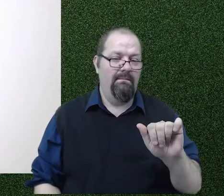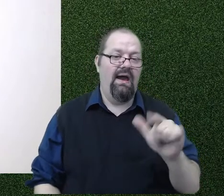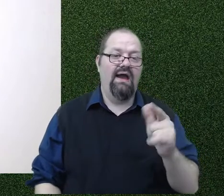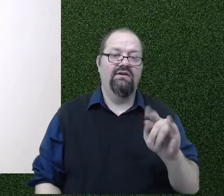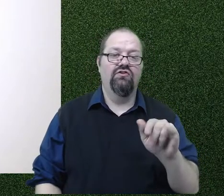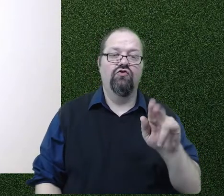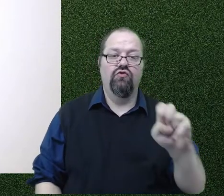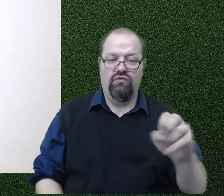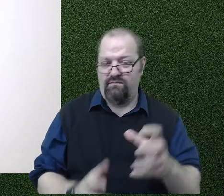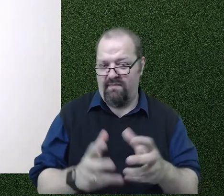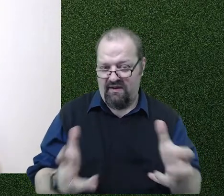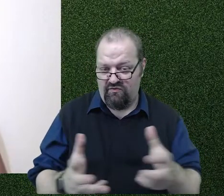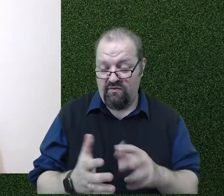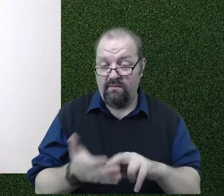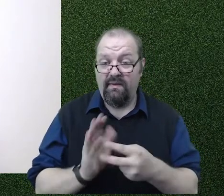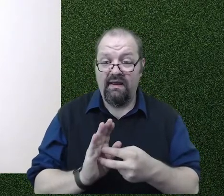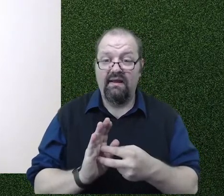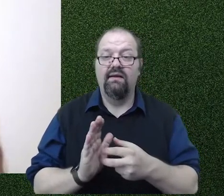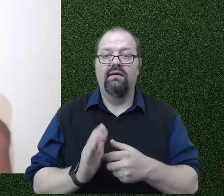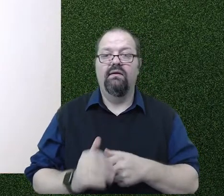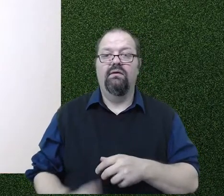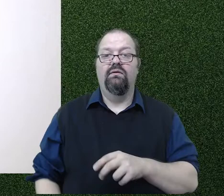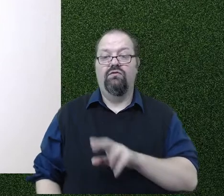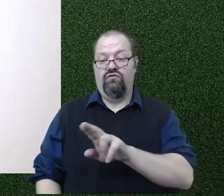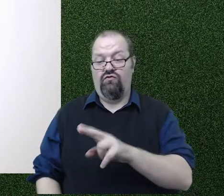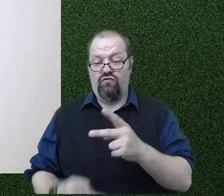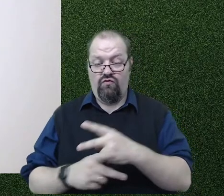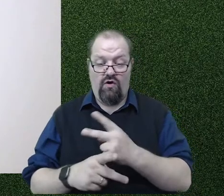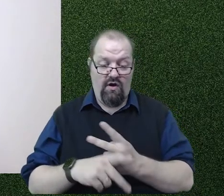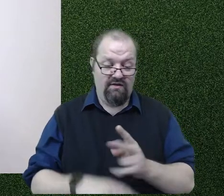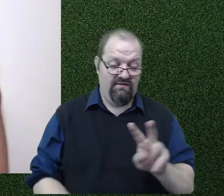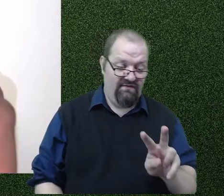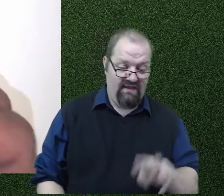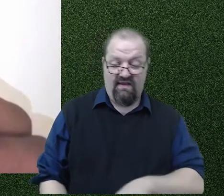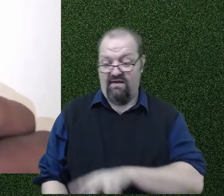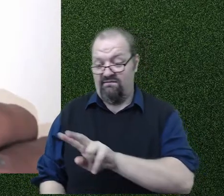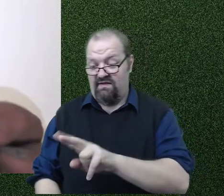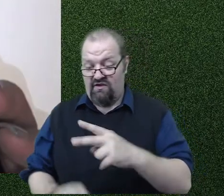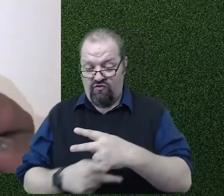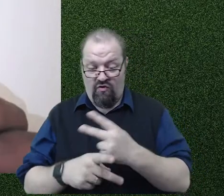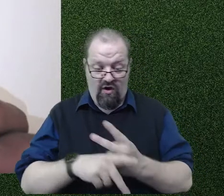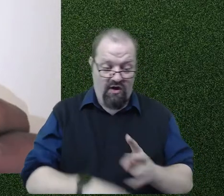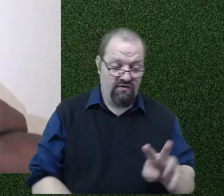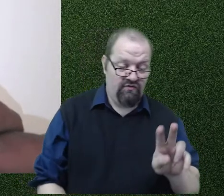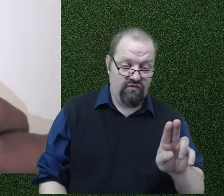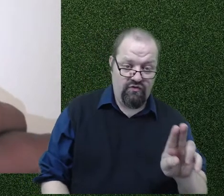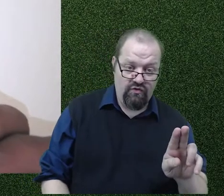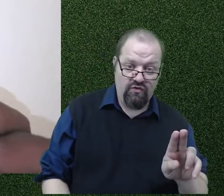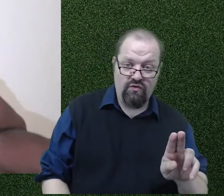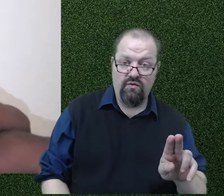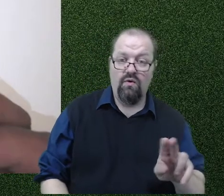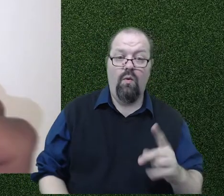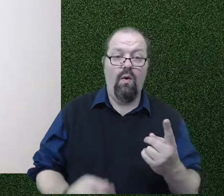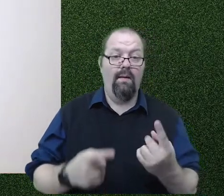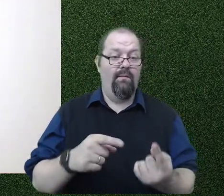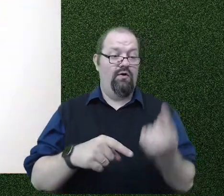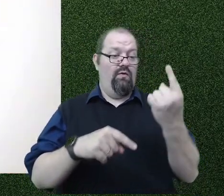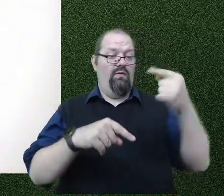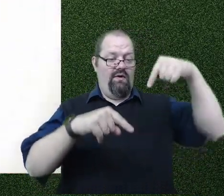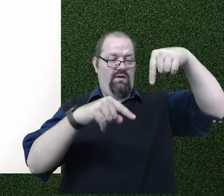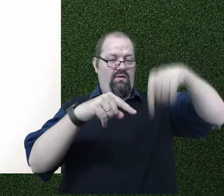do. So V cross U and U cross V are opposites. One points one way, the other one points the other way.